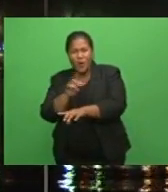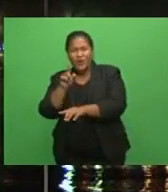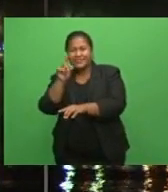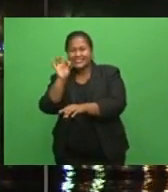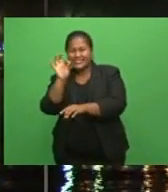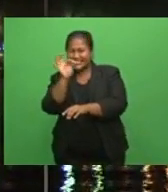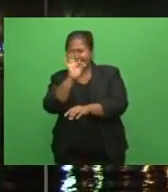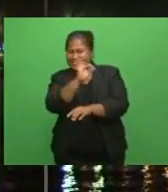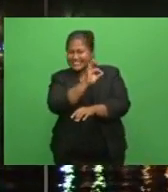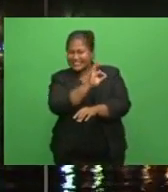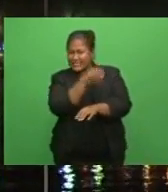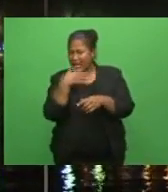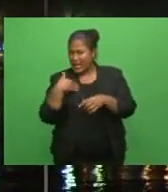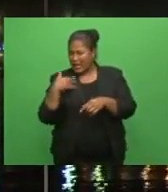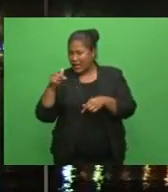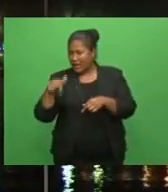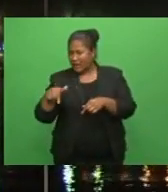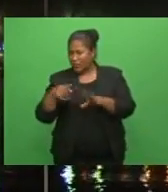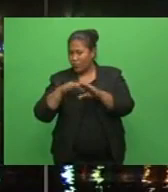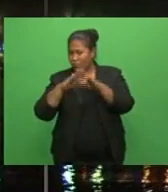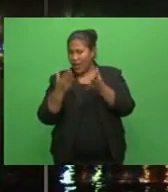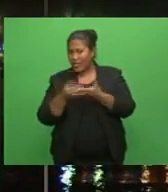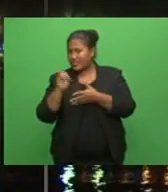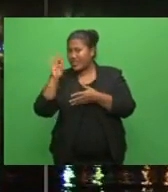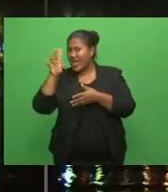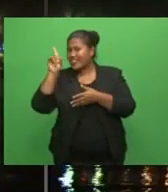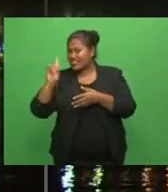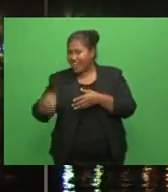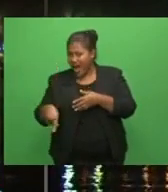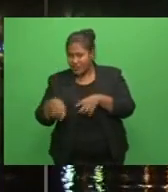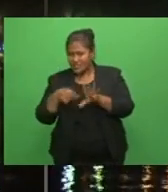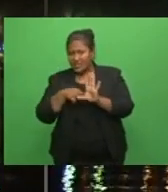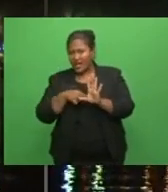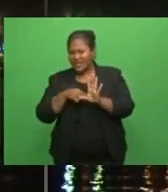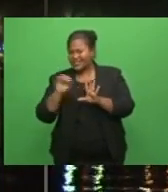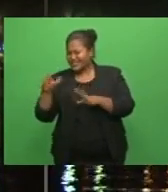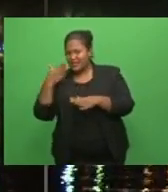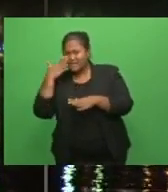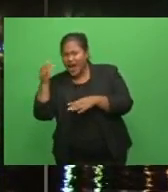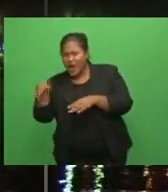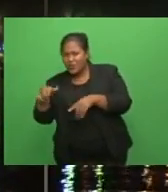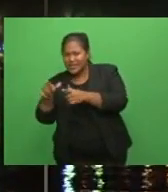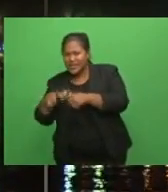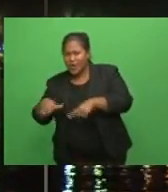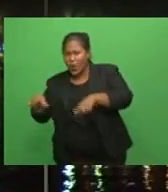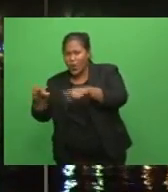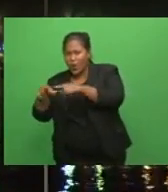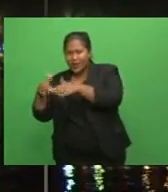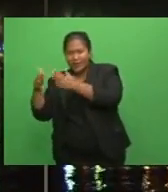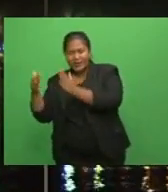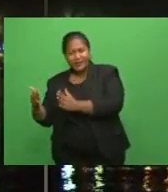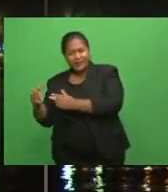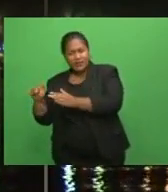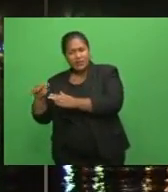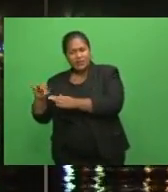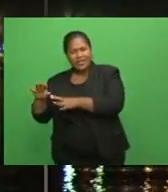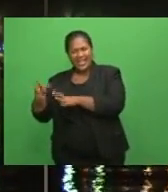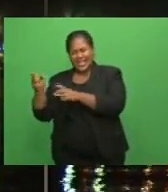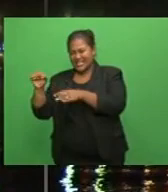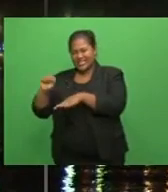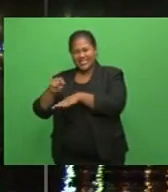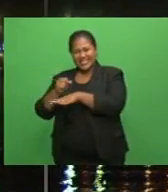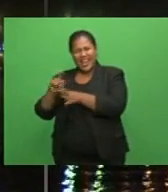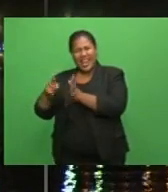earth at least 10,000 years ago. The ancient beast was found local. Inhabitants discovered its remains in the shallows of a